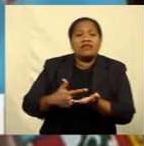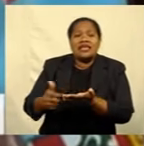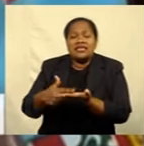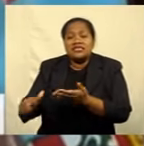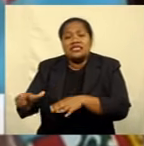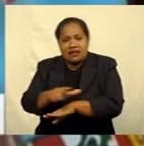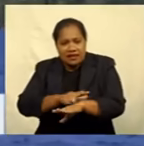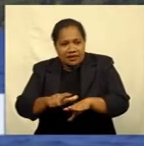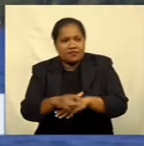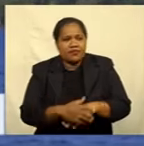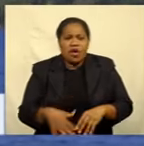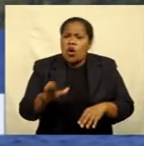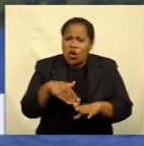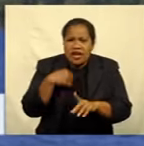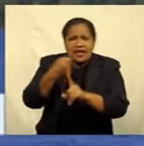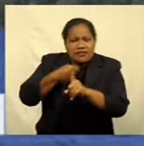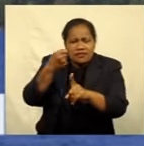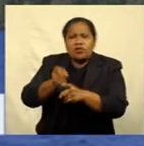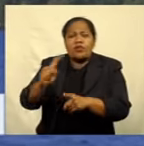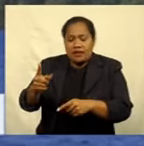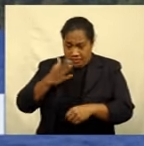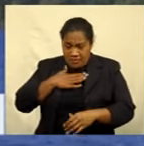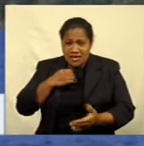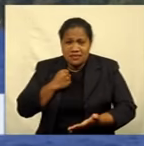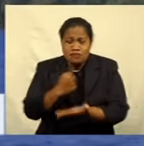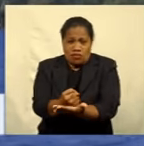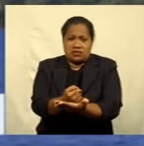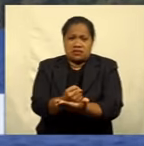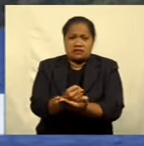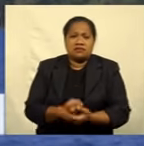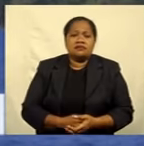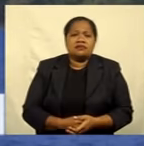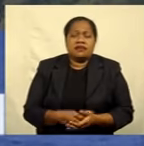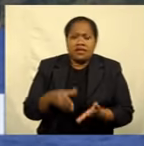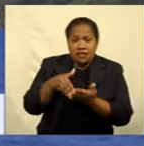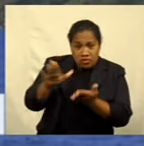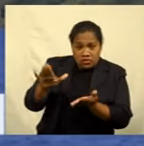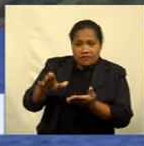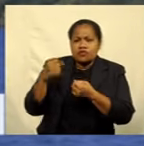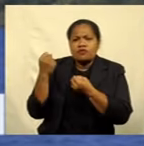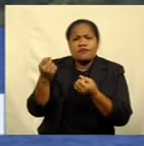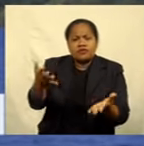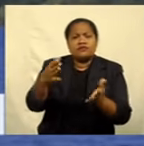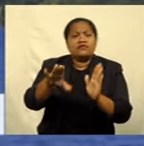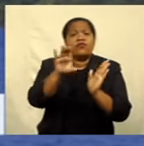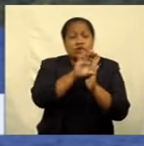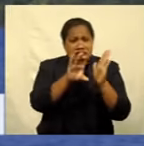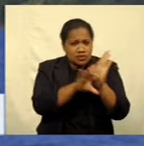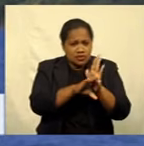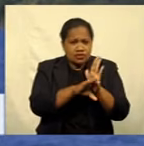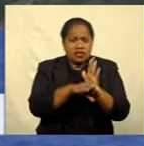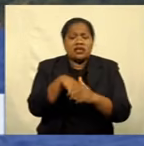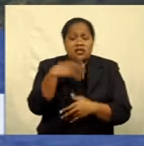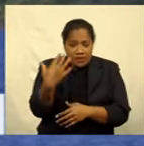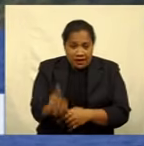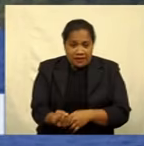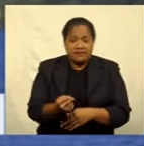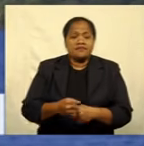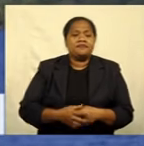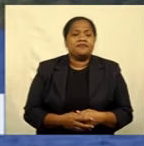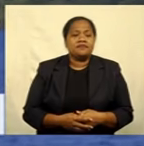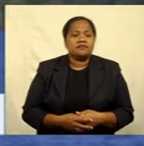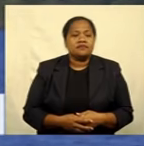for and put in place, and with my support and endorsement, the provisions of the Constitution that set in stone